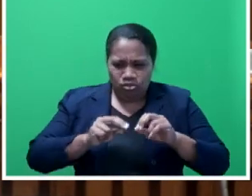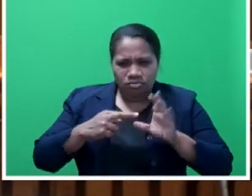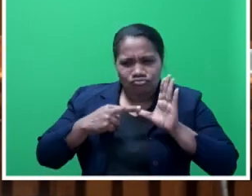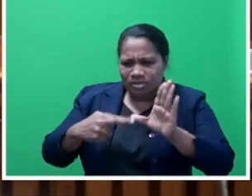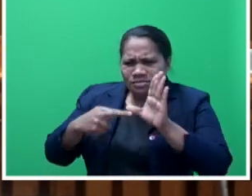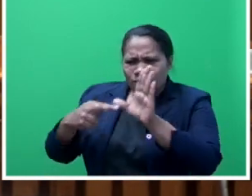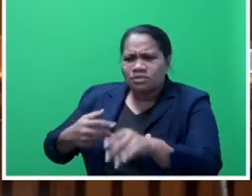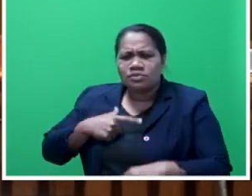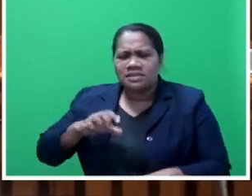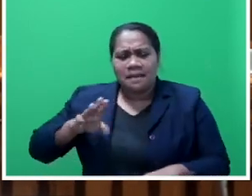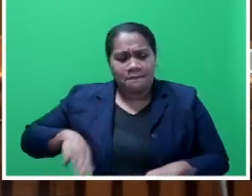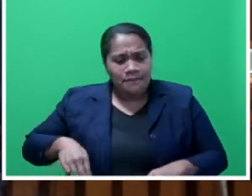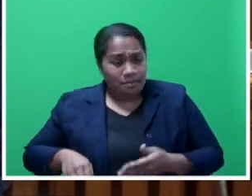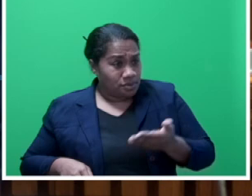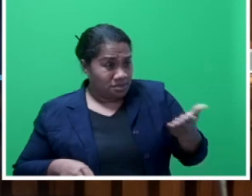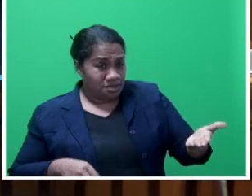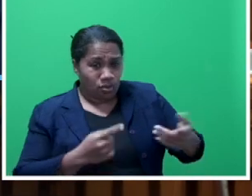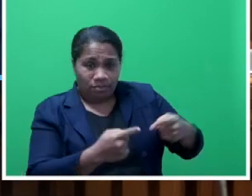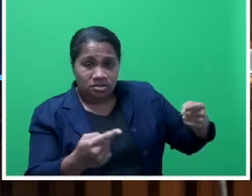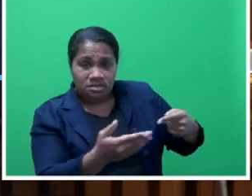members of the opposition have raised a number of